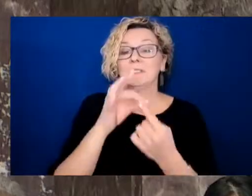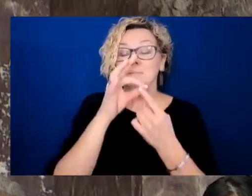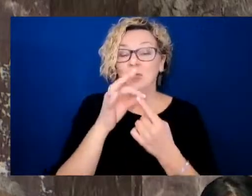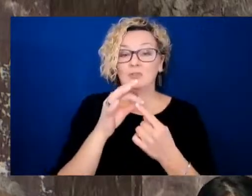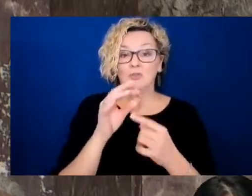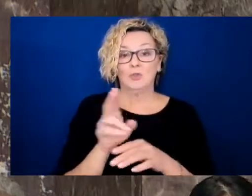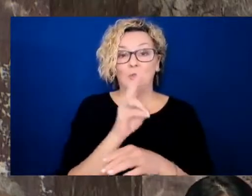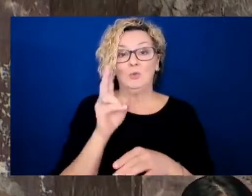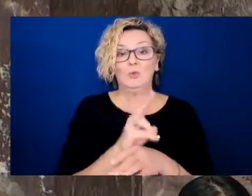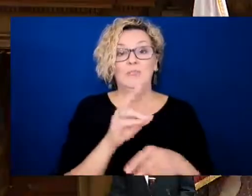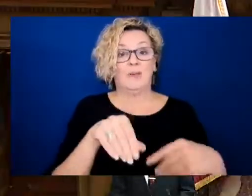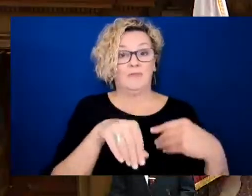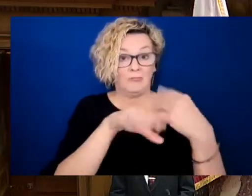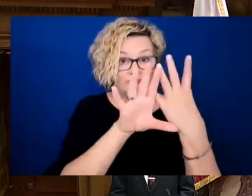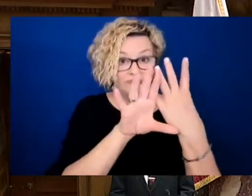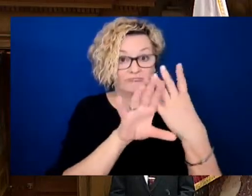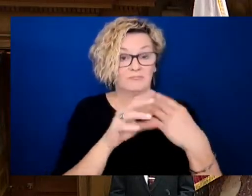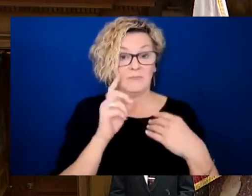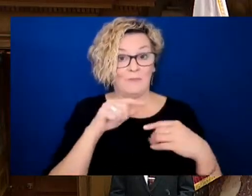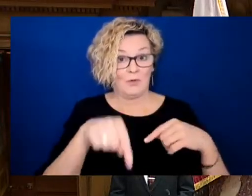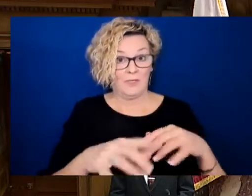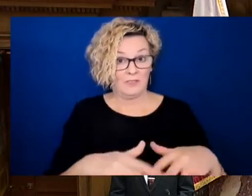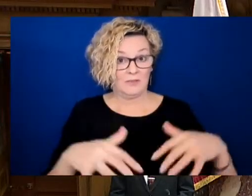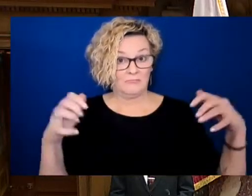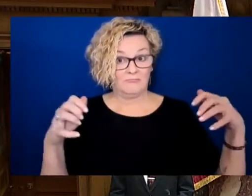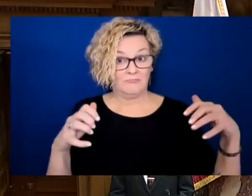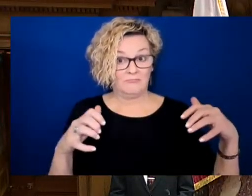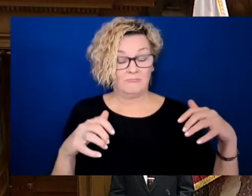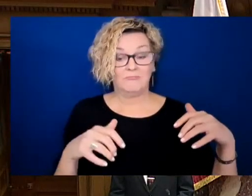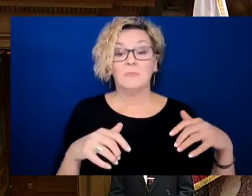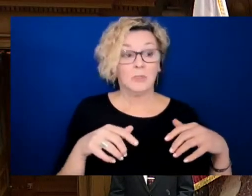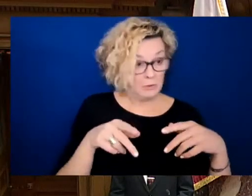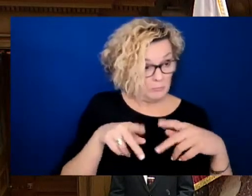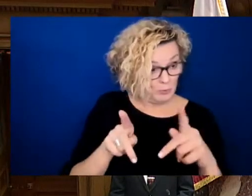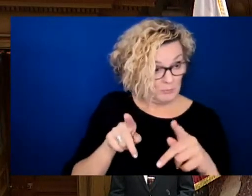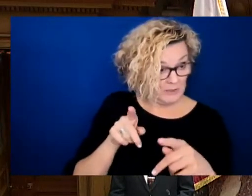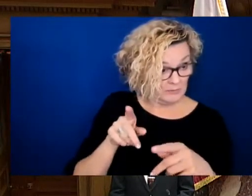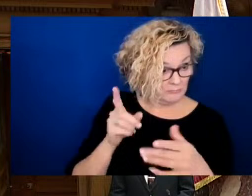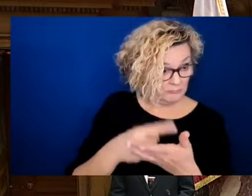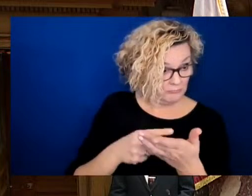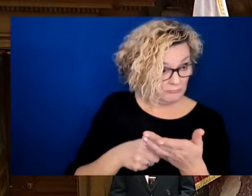Legislative Assembly. Shall leave be granted? Aye. Please proceed.